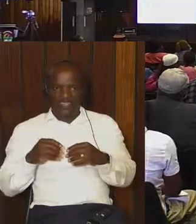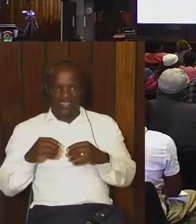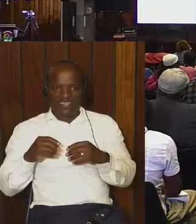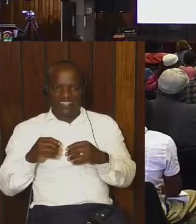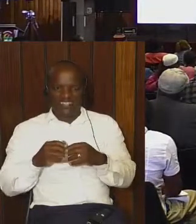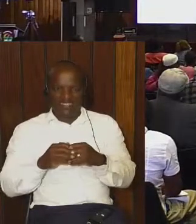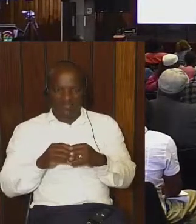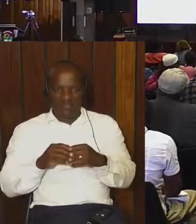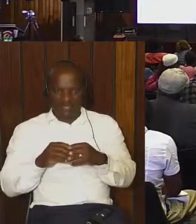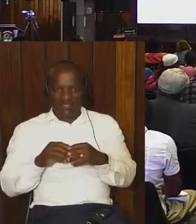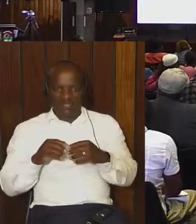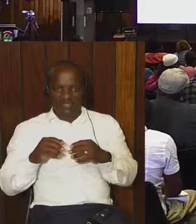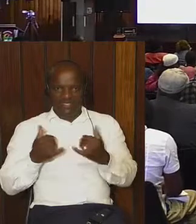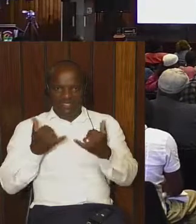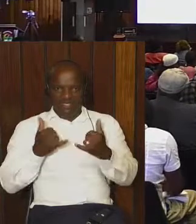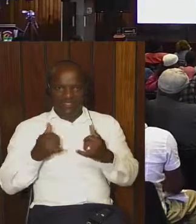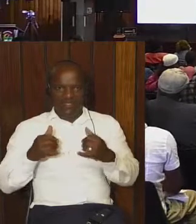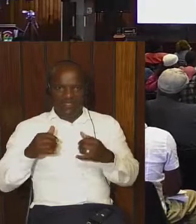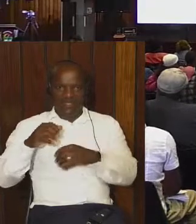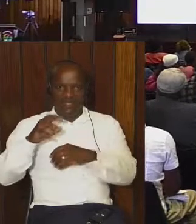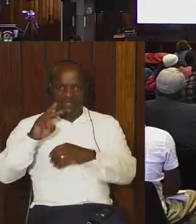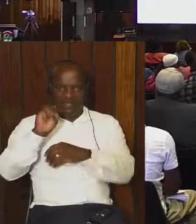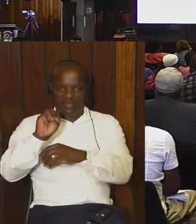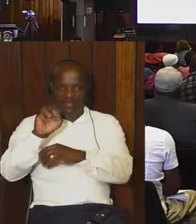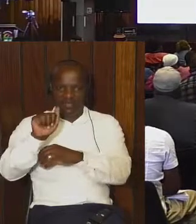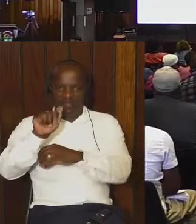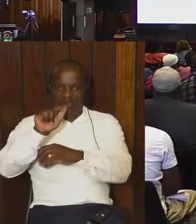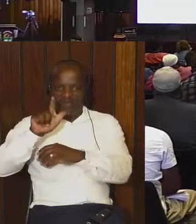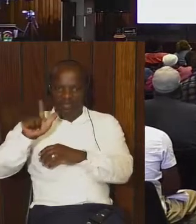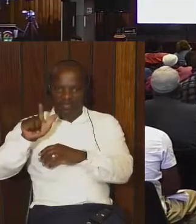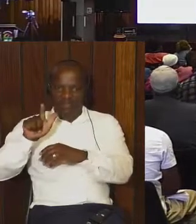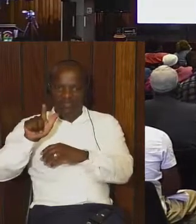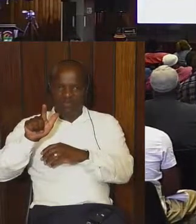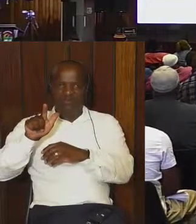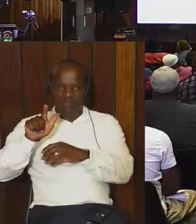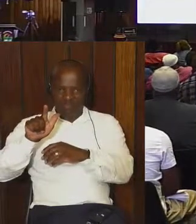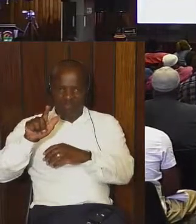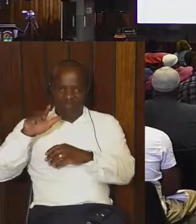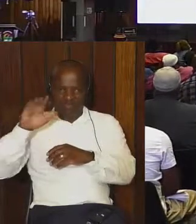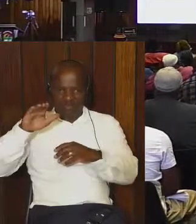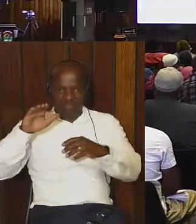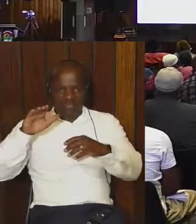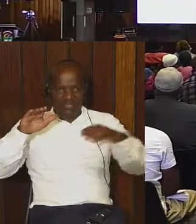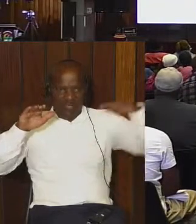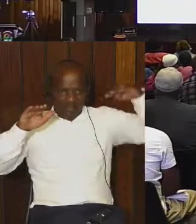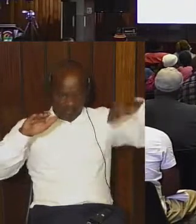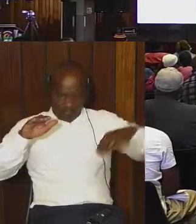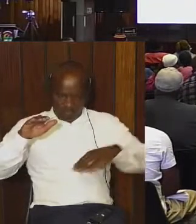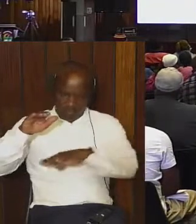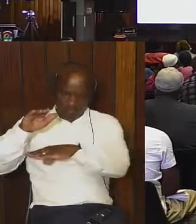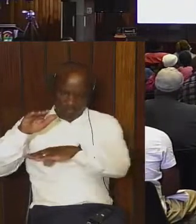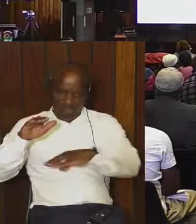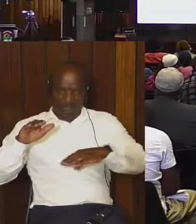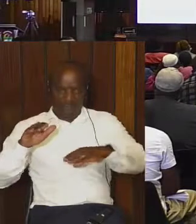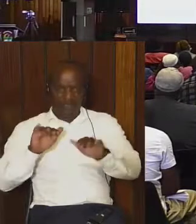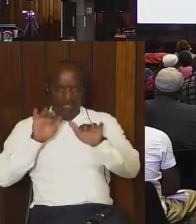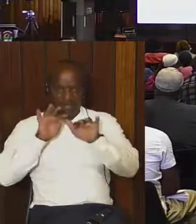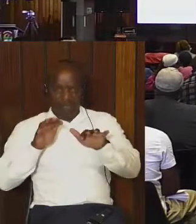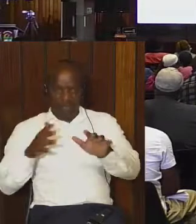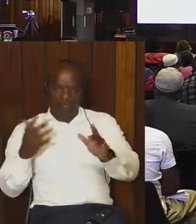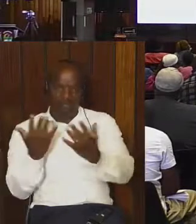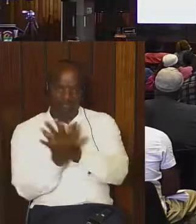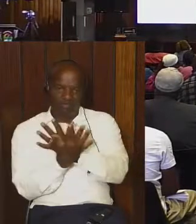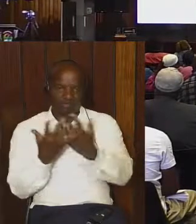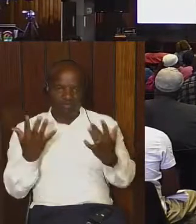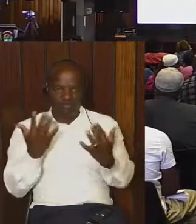can build the station. The mall should be nearer the traffic of people. And we need